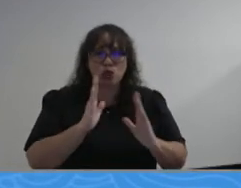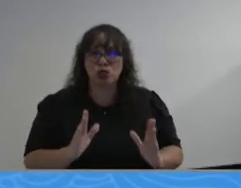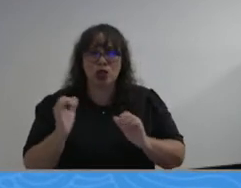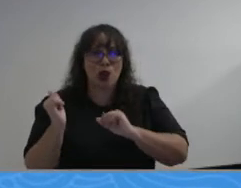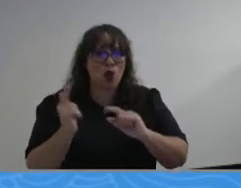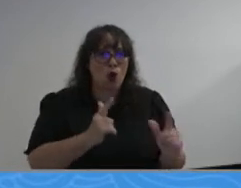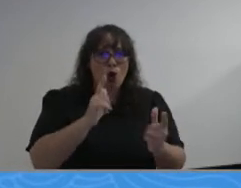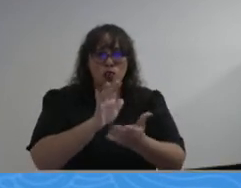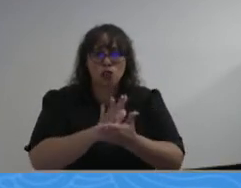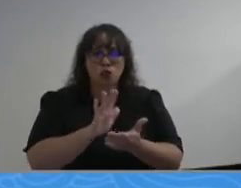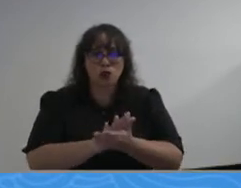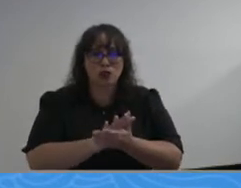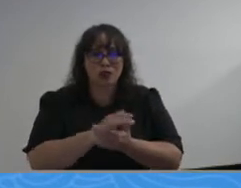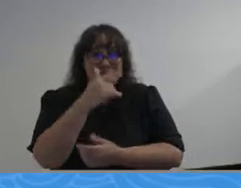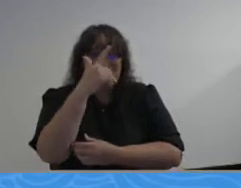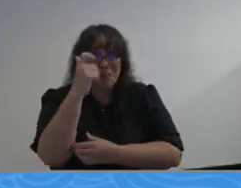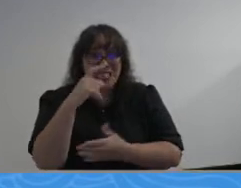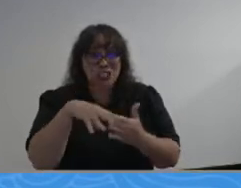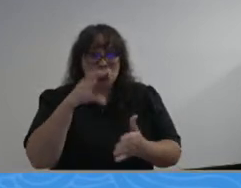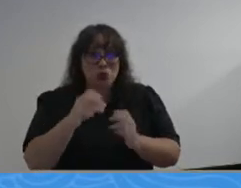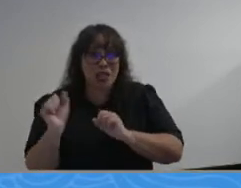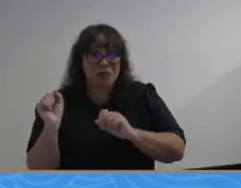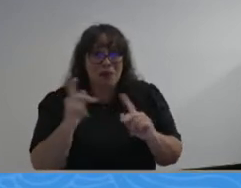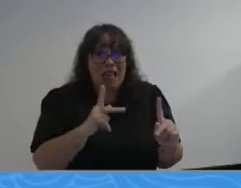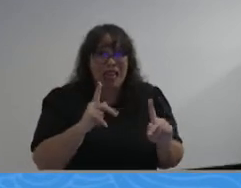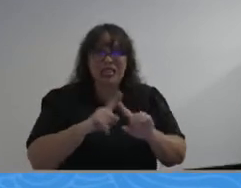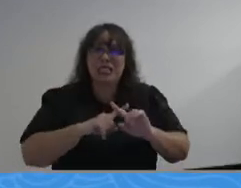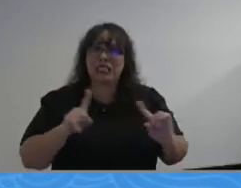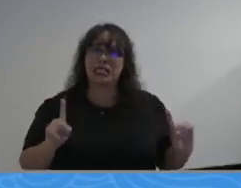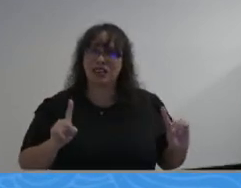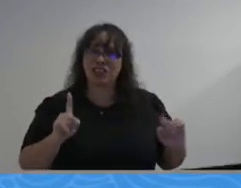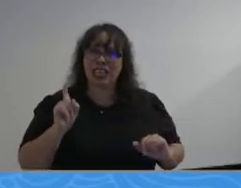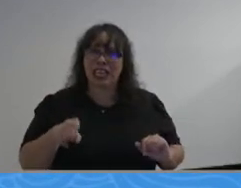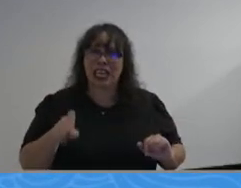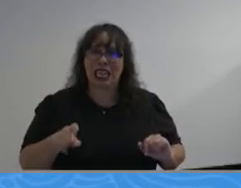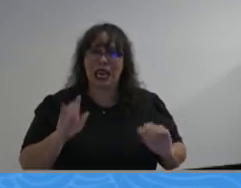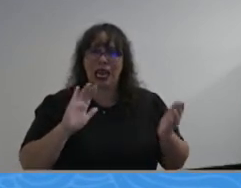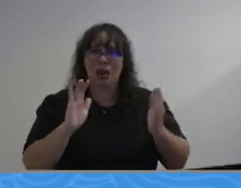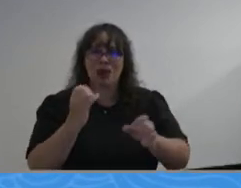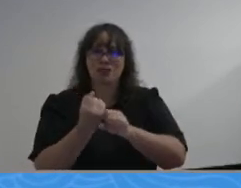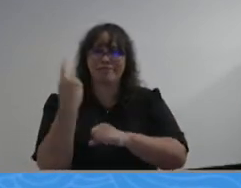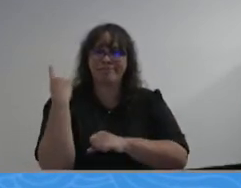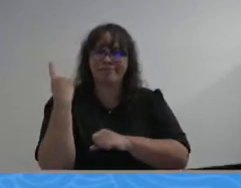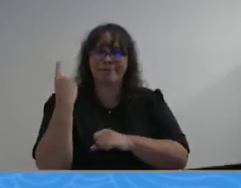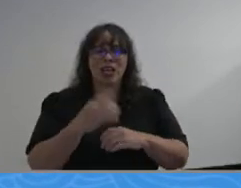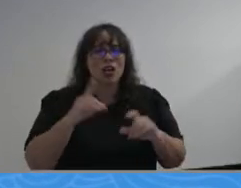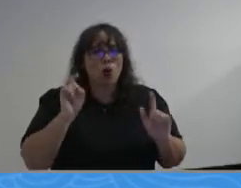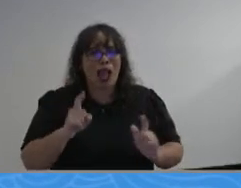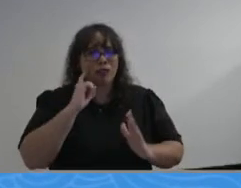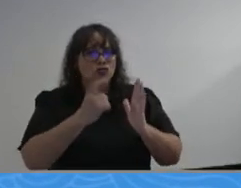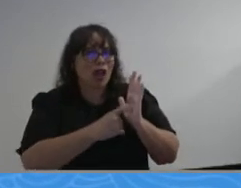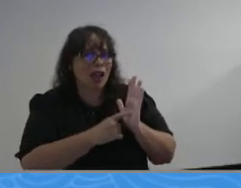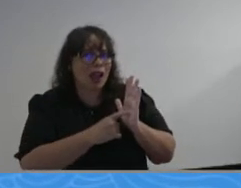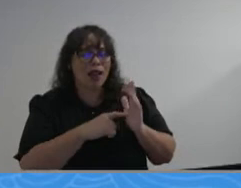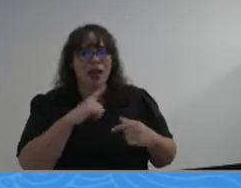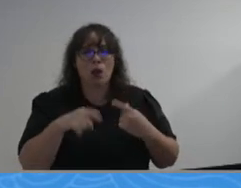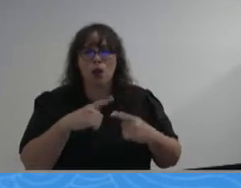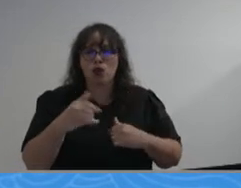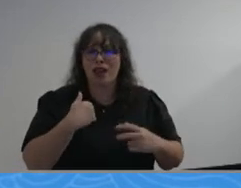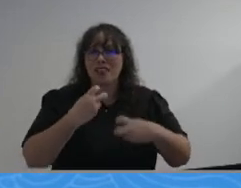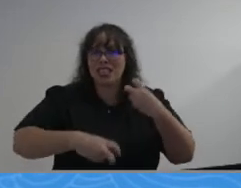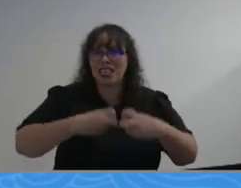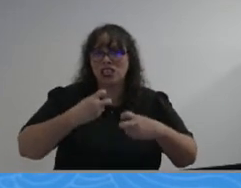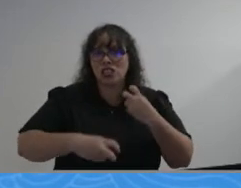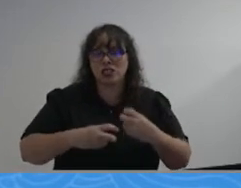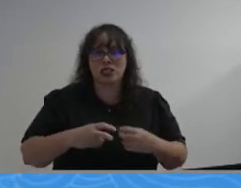to come back to school with some different needs than what they had when we saw them over a year ago. We have to recognize that when you have issues